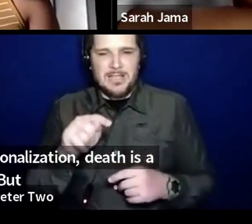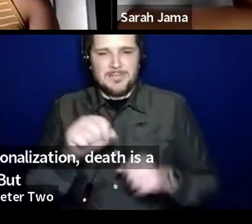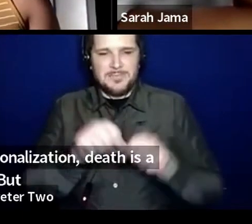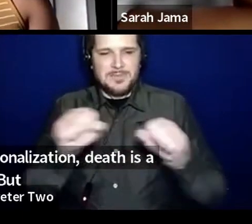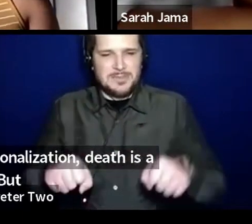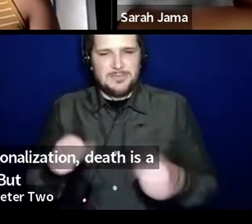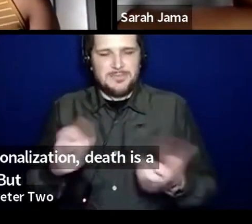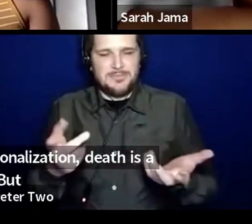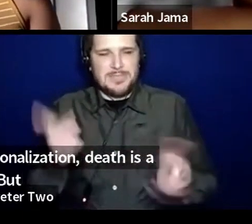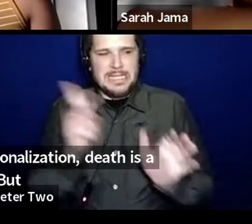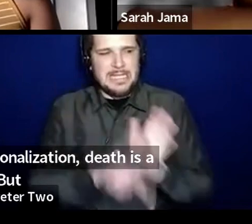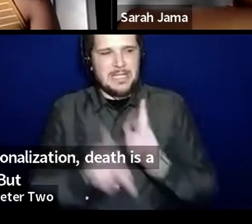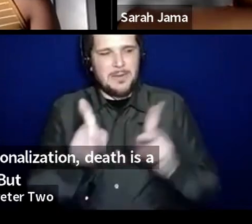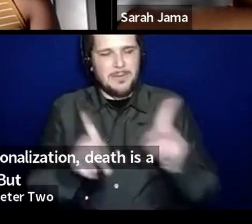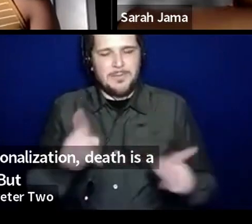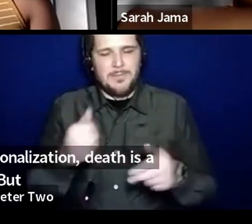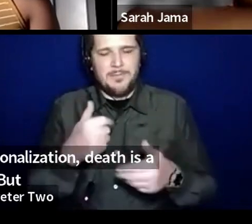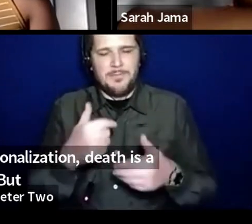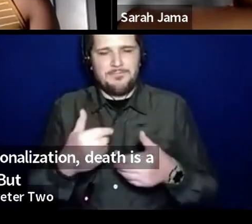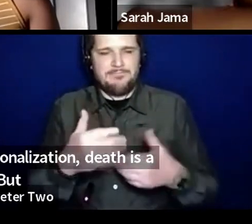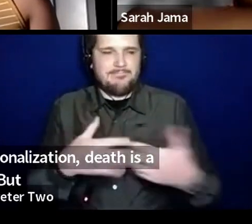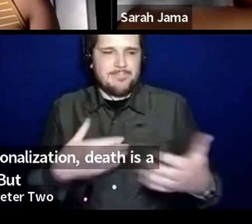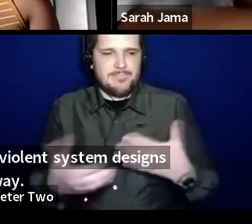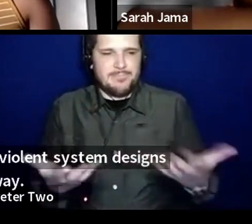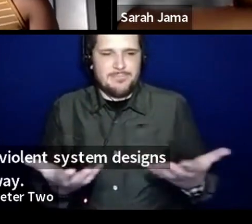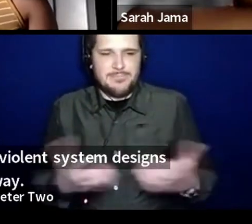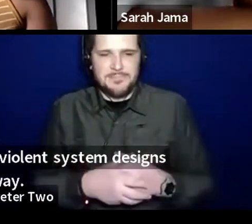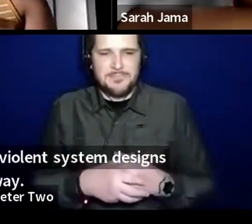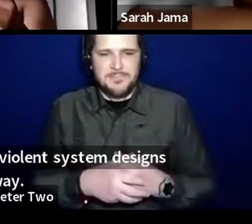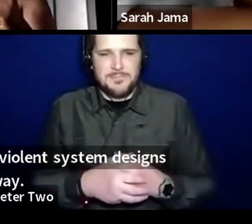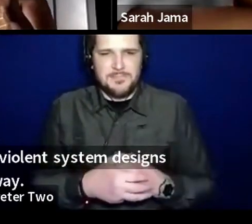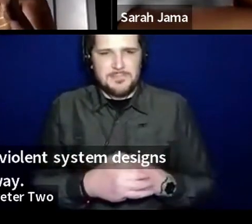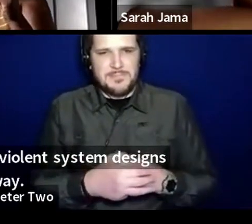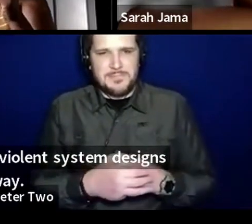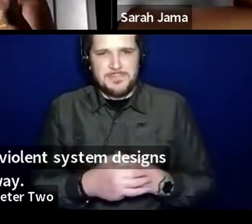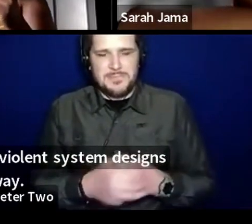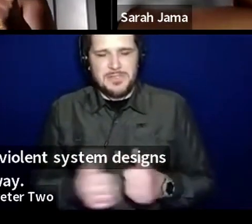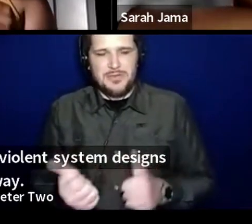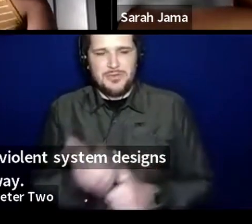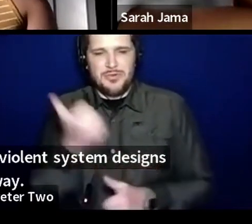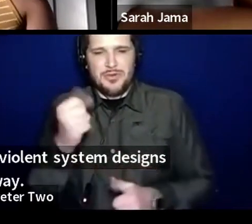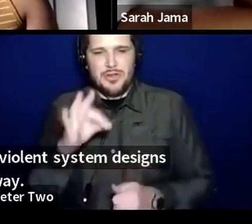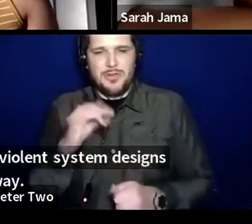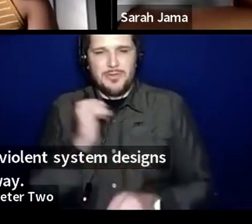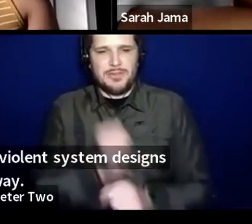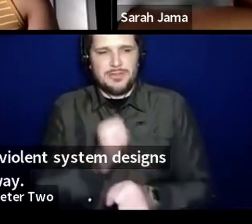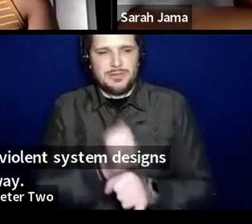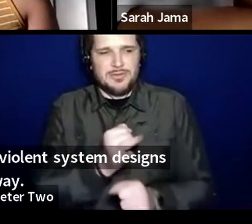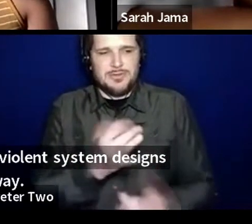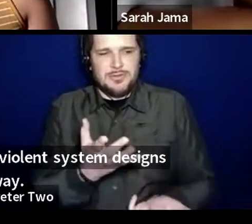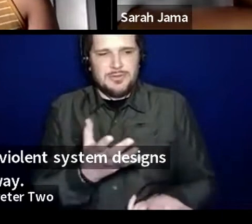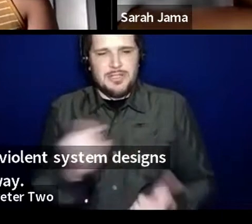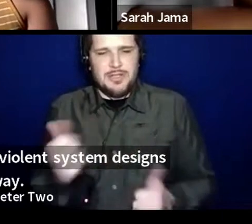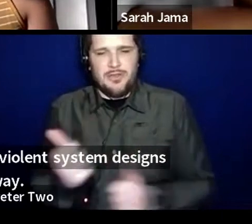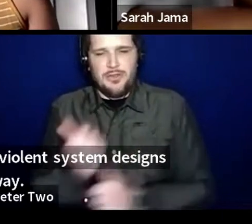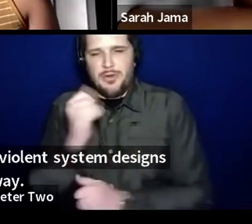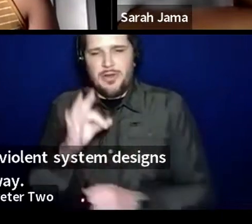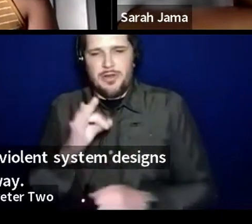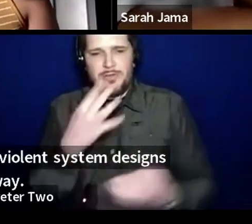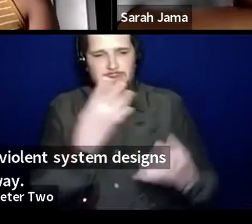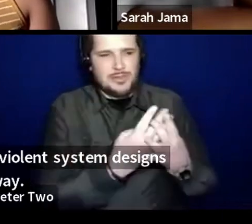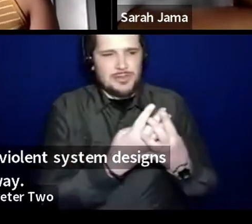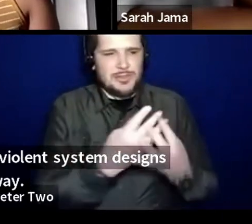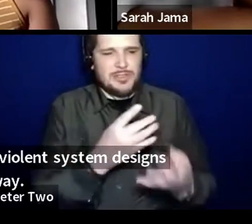I think, yeah, it's just the threat of institutionalization and the threat of incarceration is